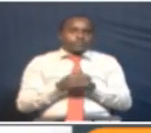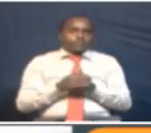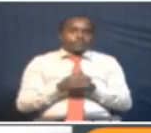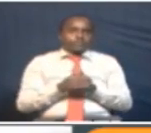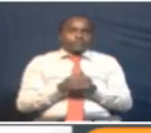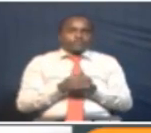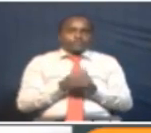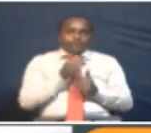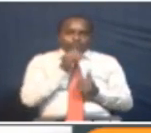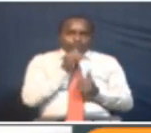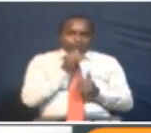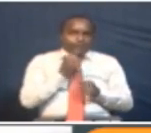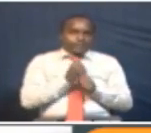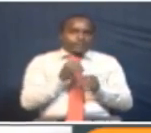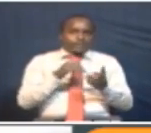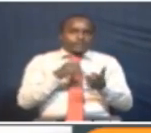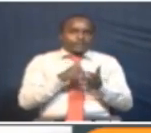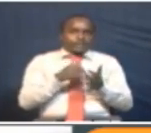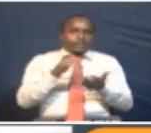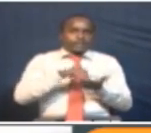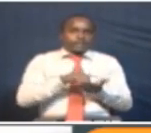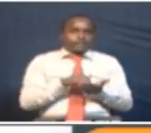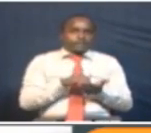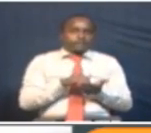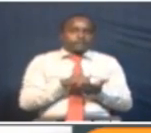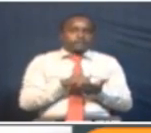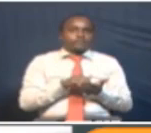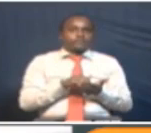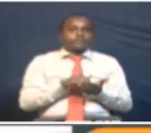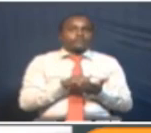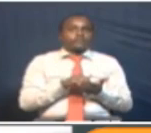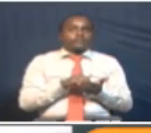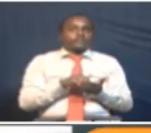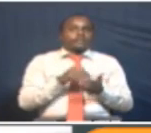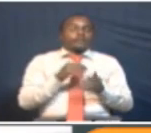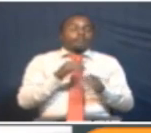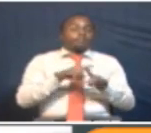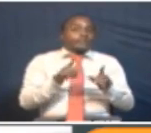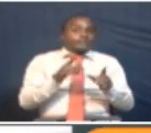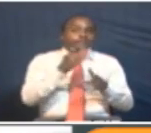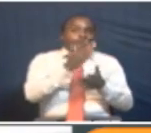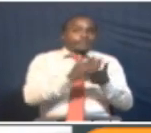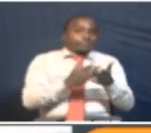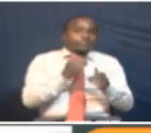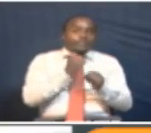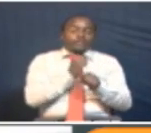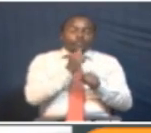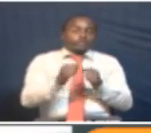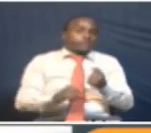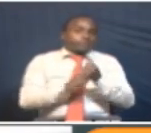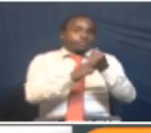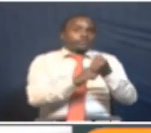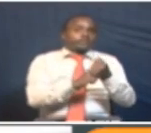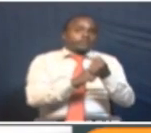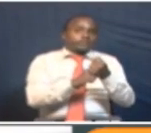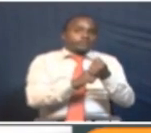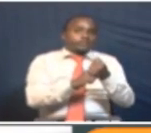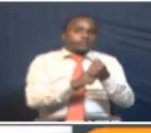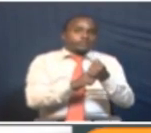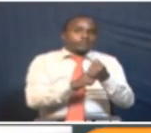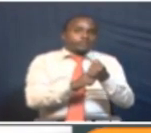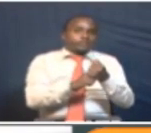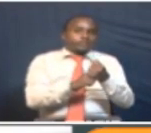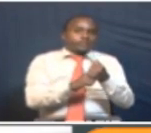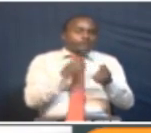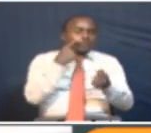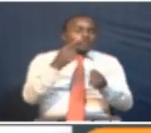again. Some people swallowed, and in his own team, they did not seem to support it. He at one time he looked like a